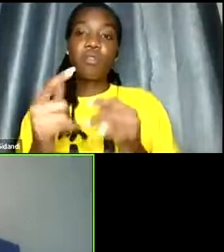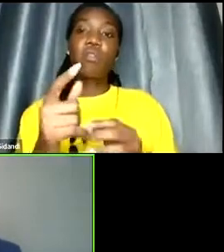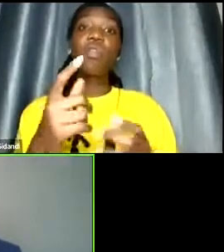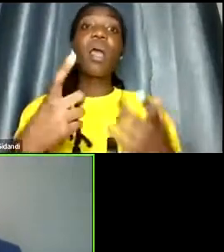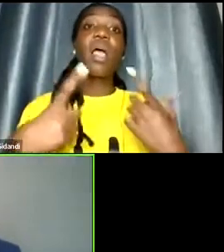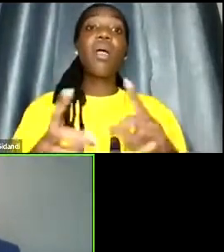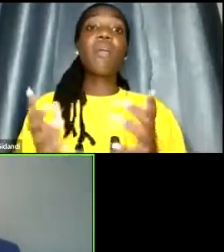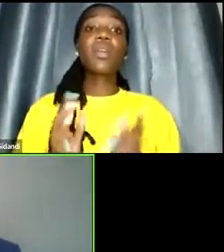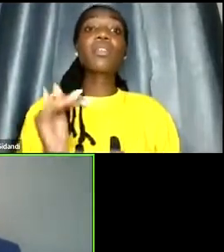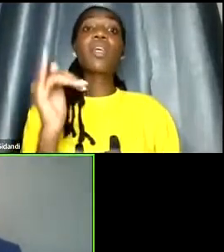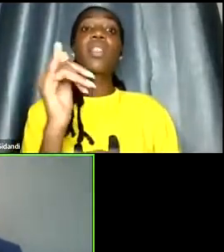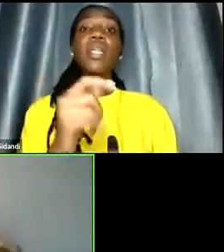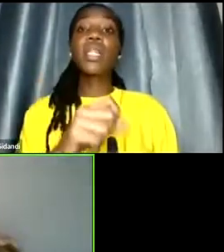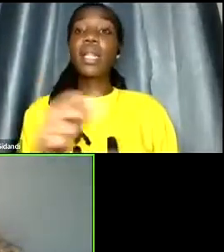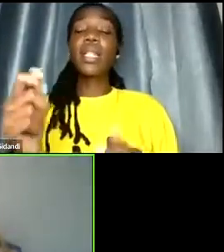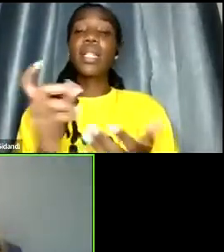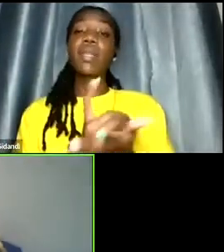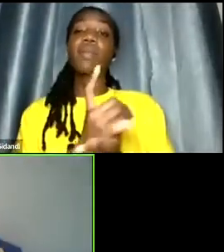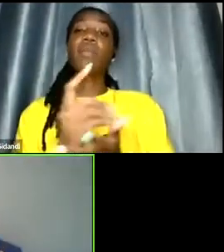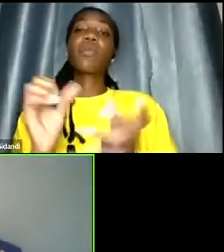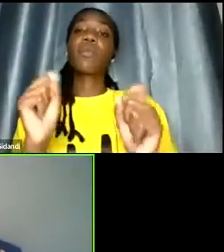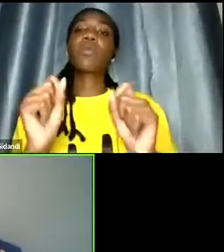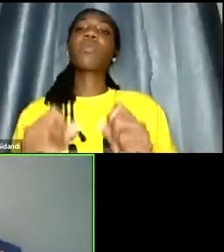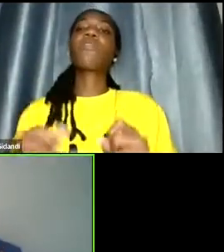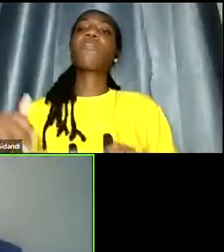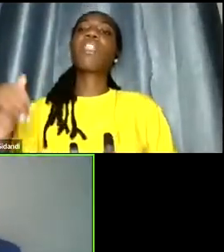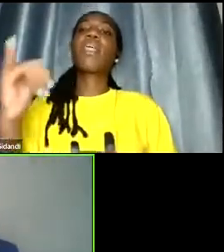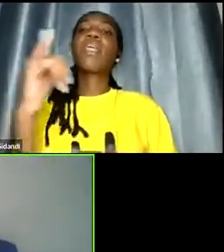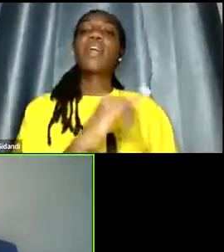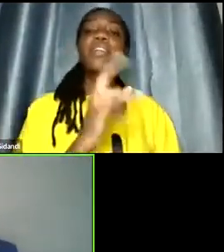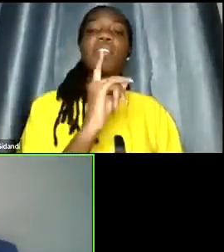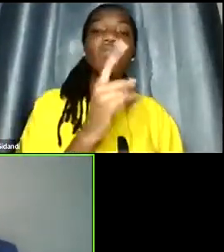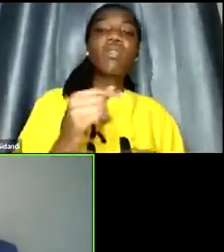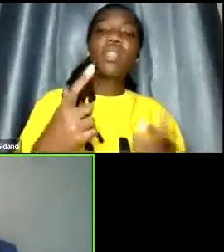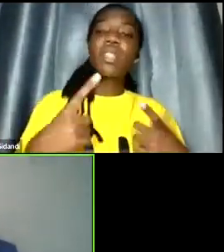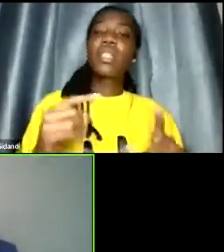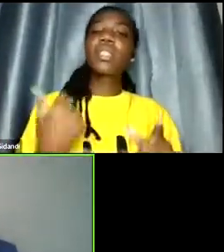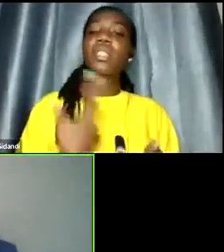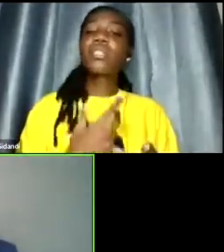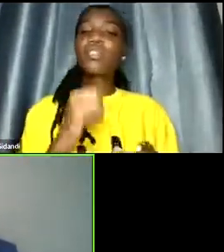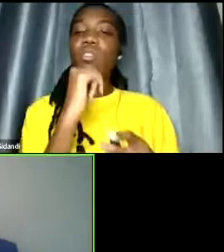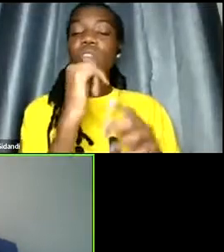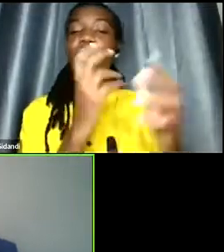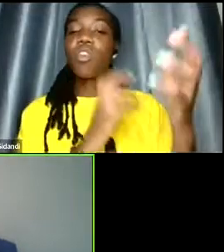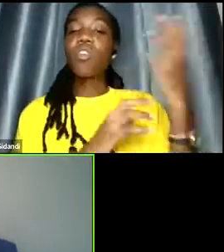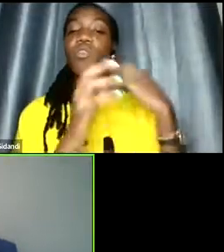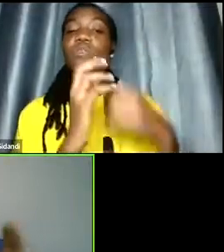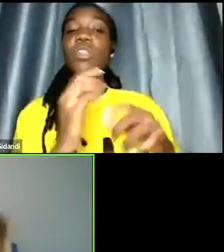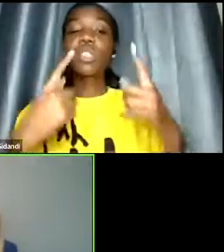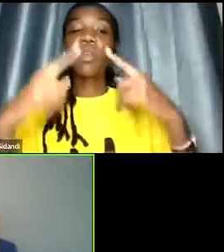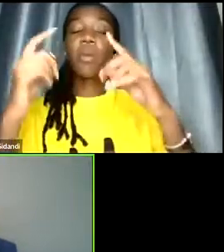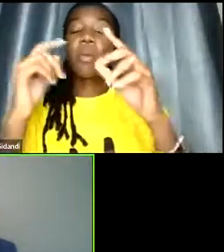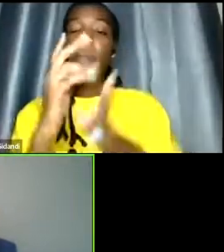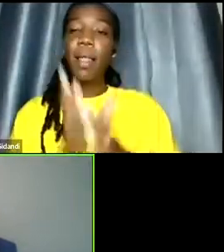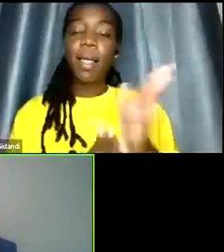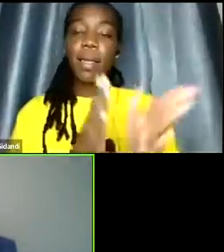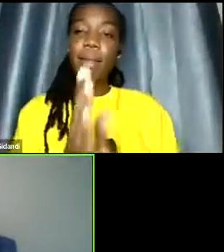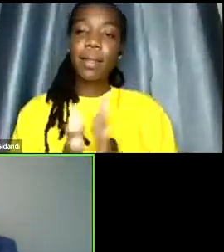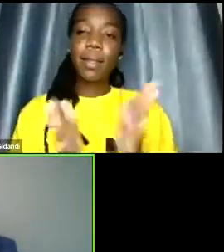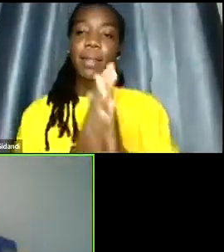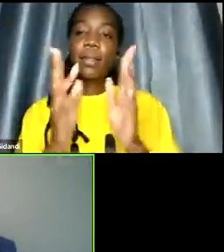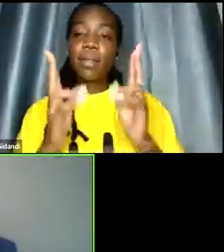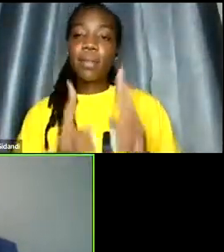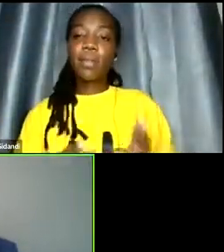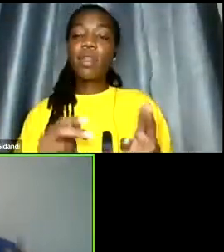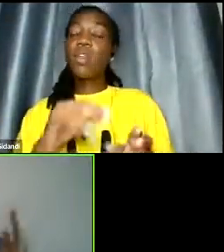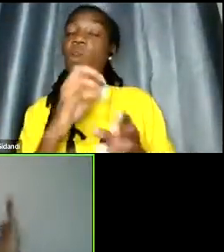might fly. So let's not confuse performance management with succession planning and management. Those two are distinct. We look at each one for its own